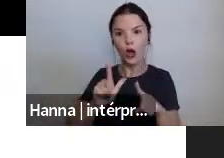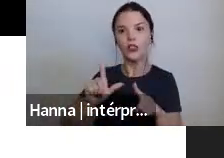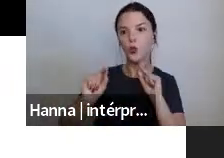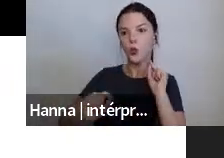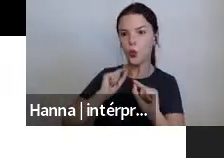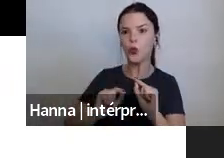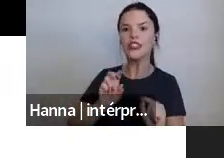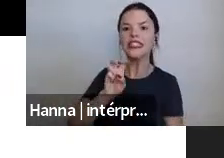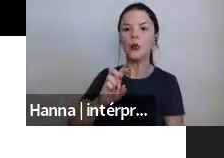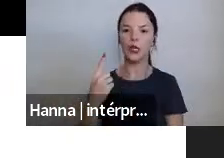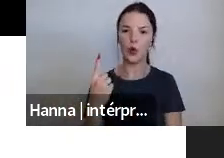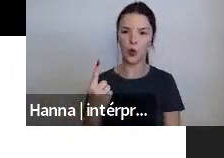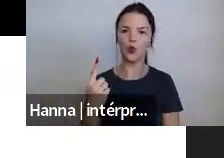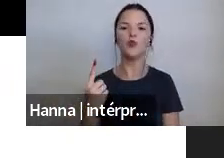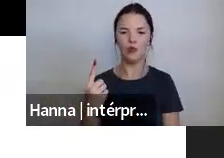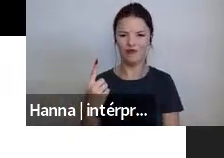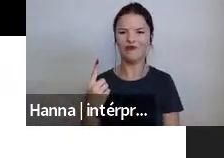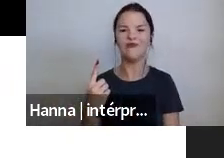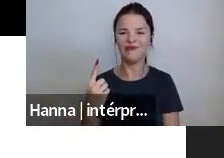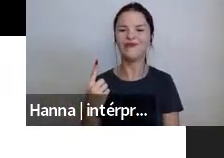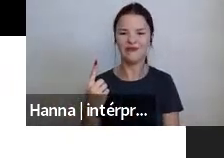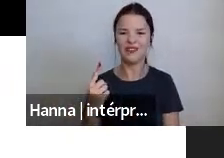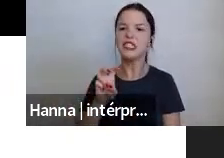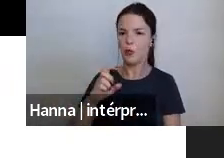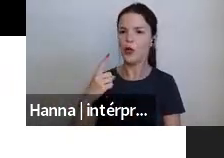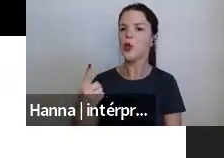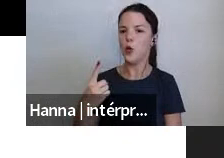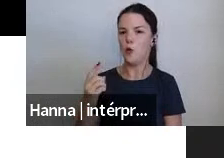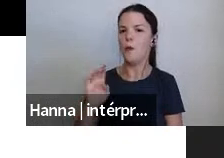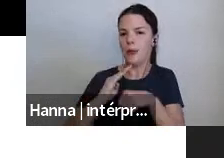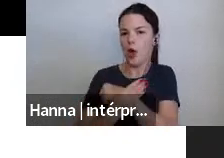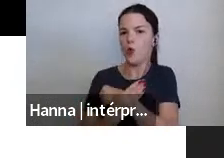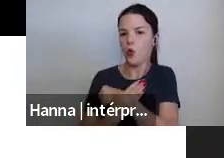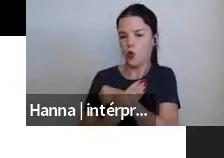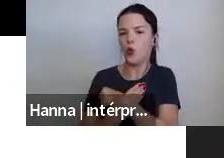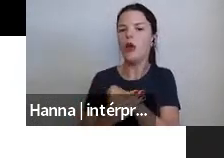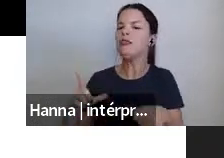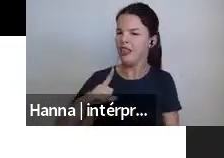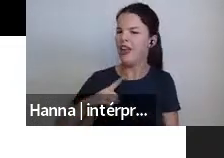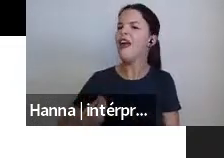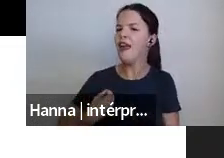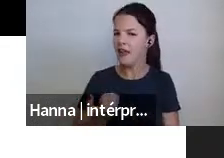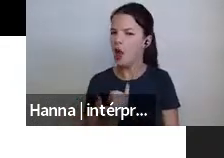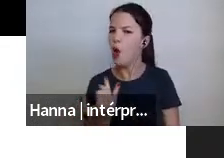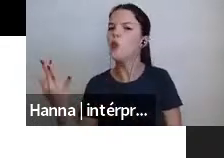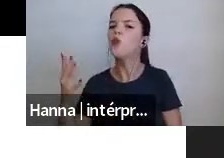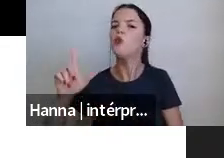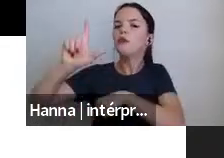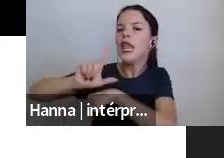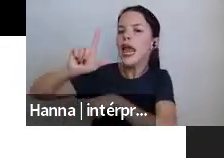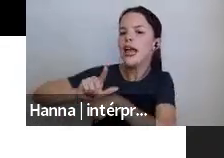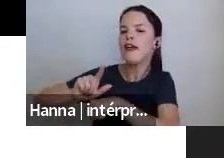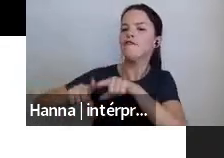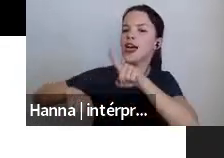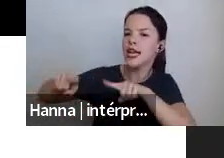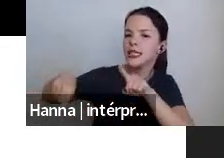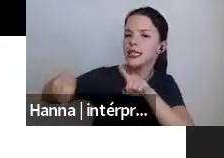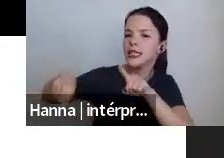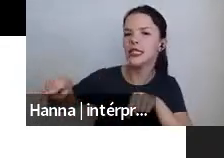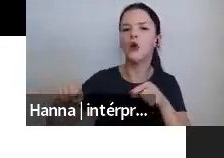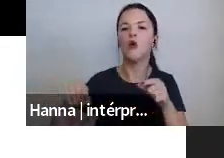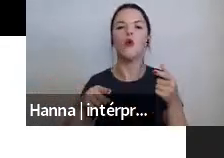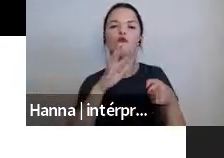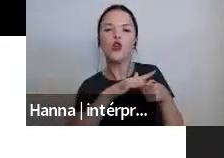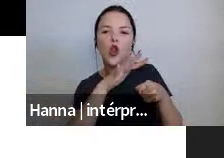In those data sets, we found lexical variants and also phonological variants. So we ended